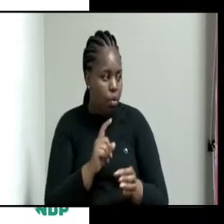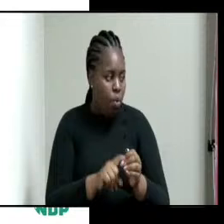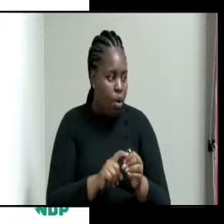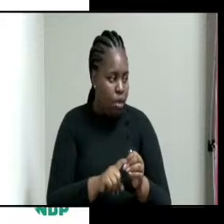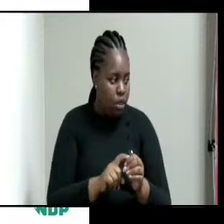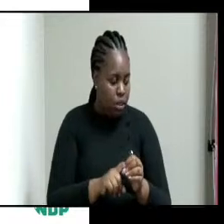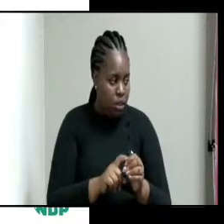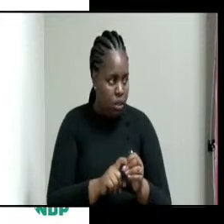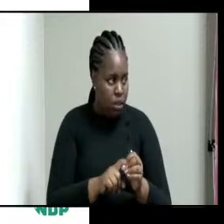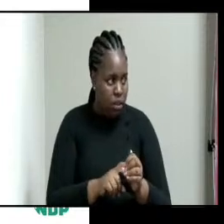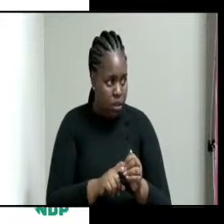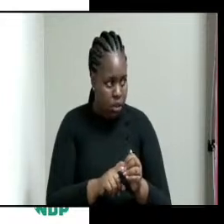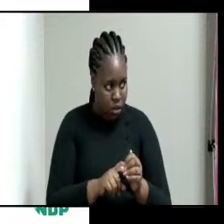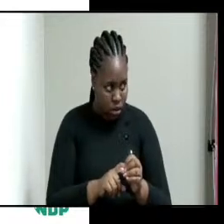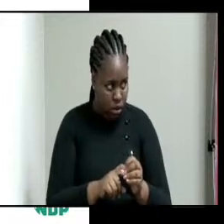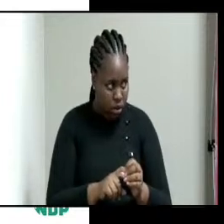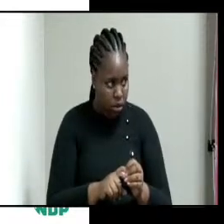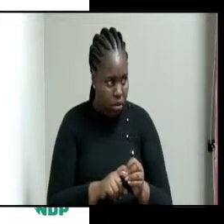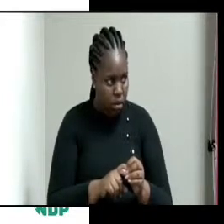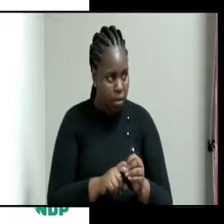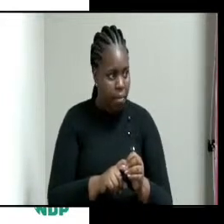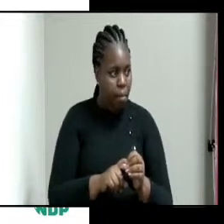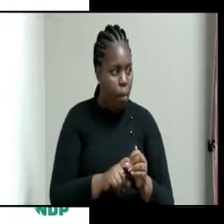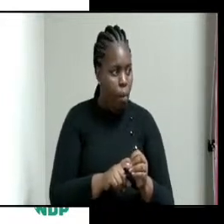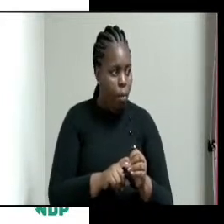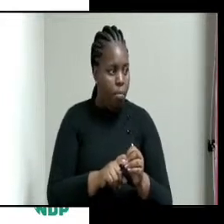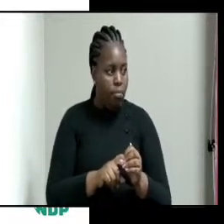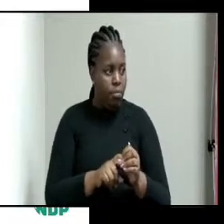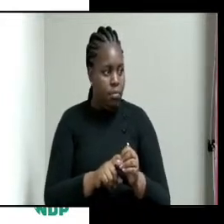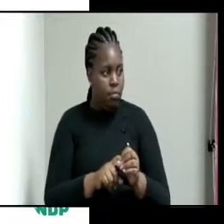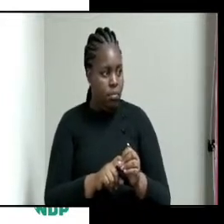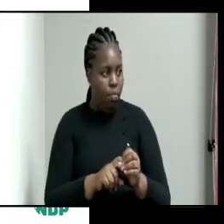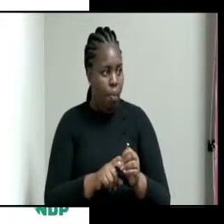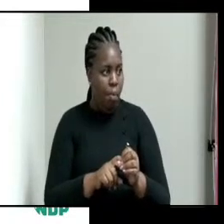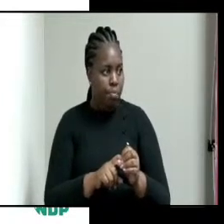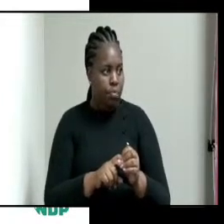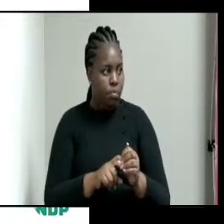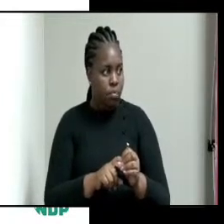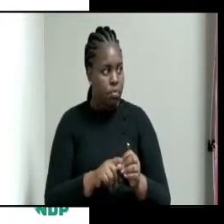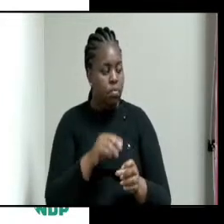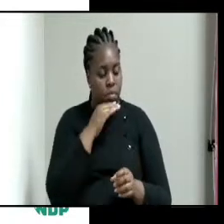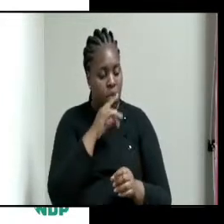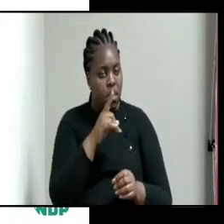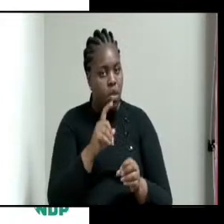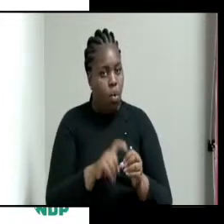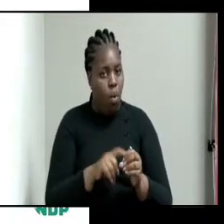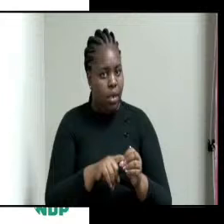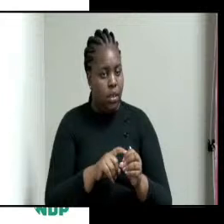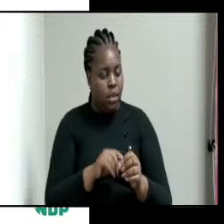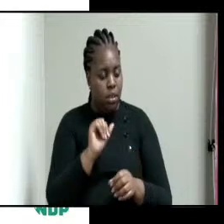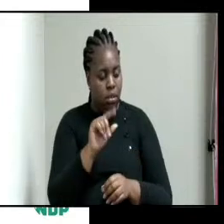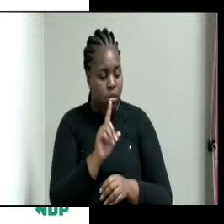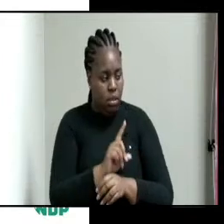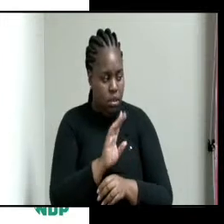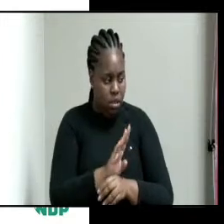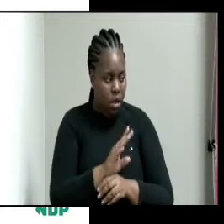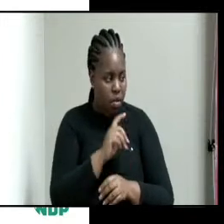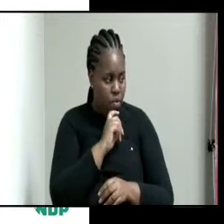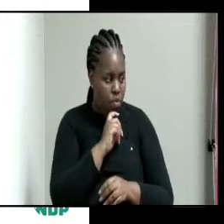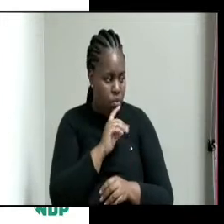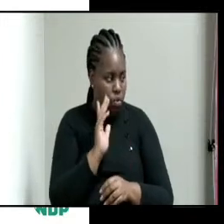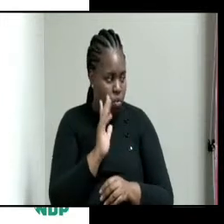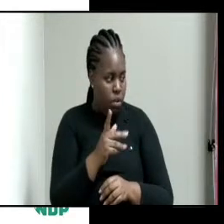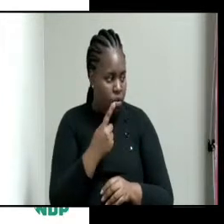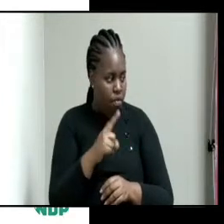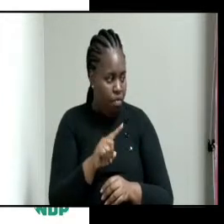how good the data is, how good is the quality of the data that you're going to use